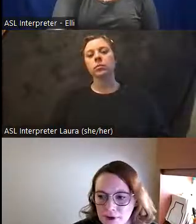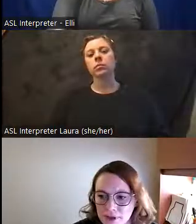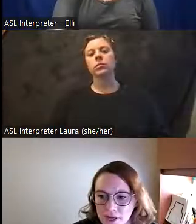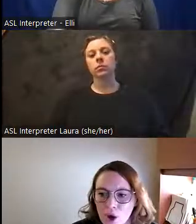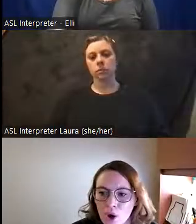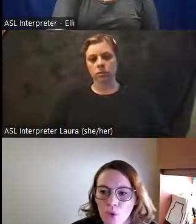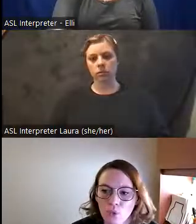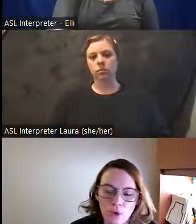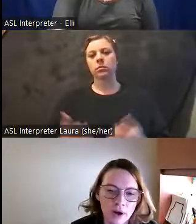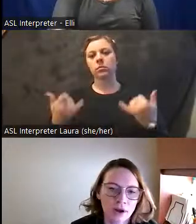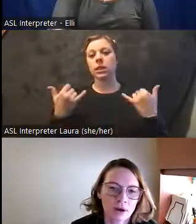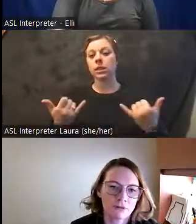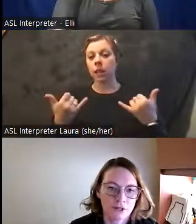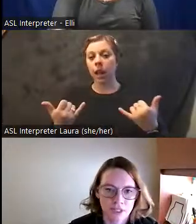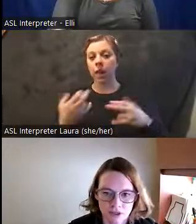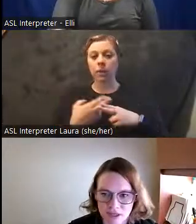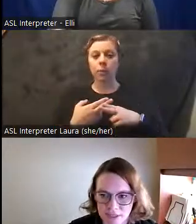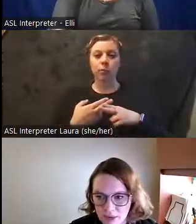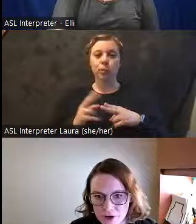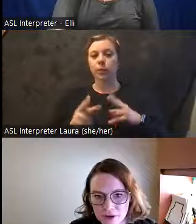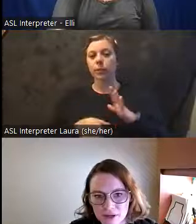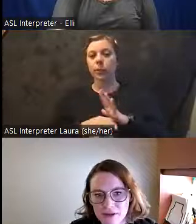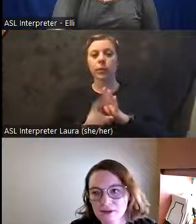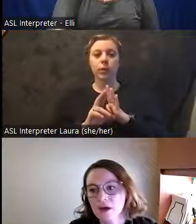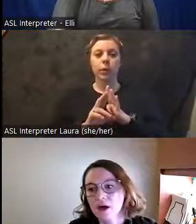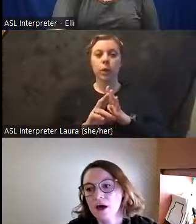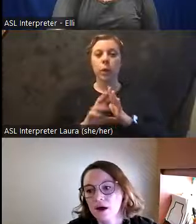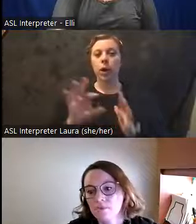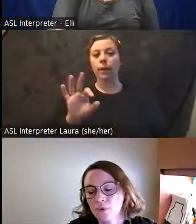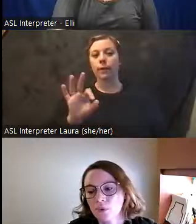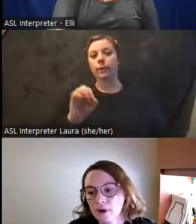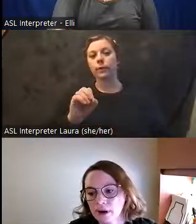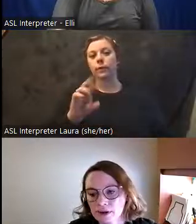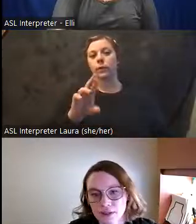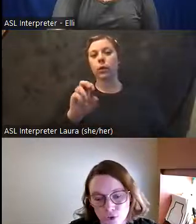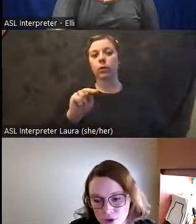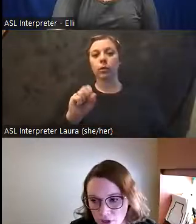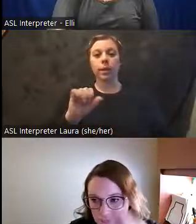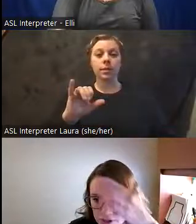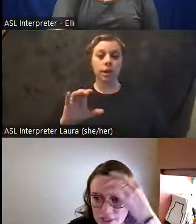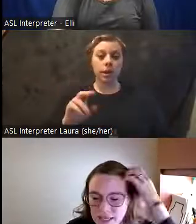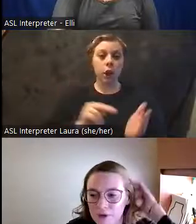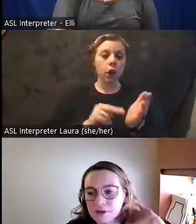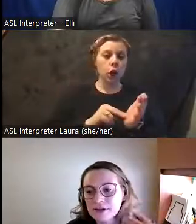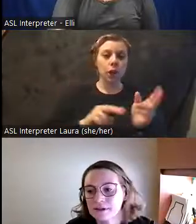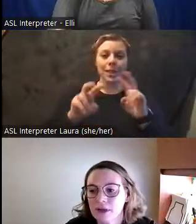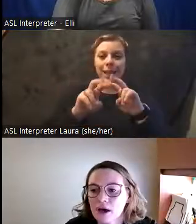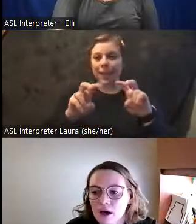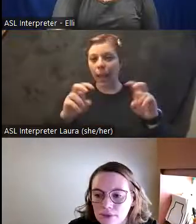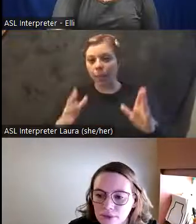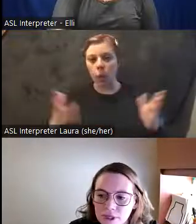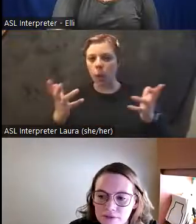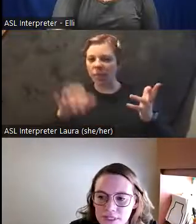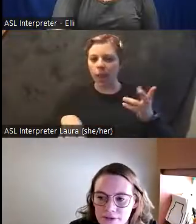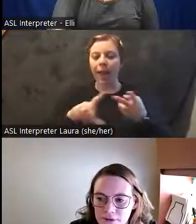very briefly what a forensic nurse examiner is, what a sexual assault nurse examiner is,